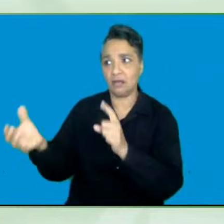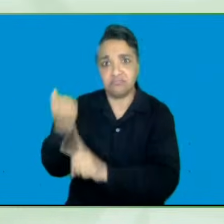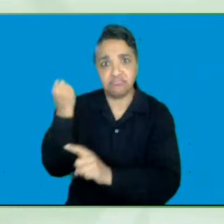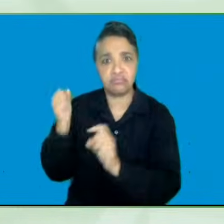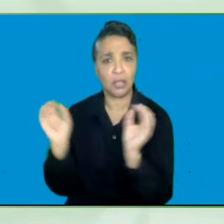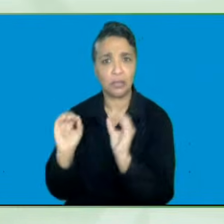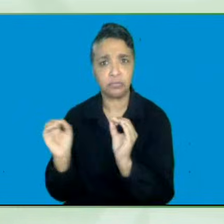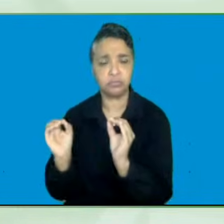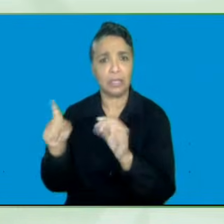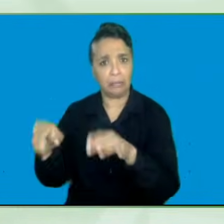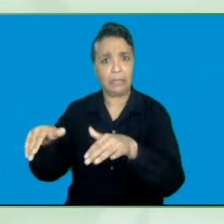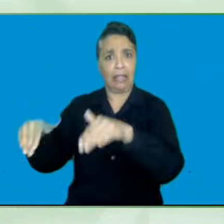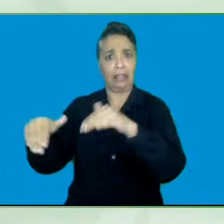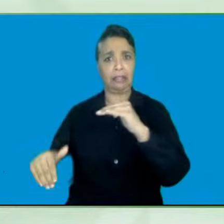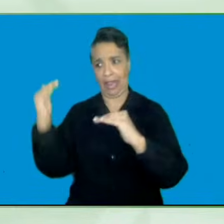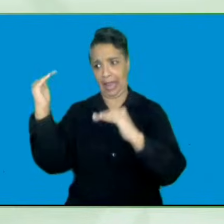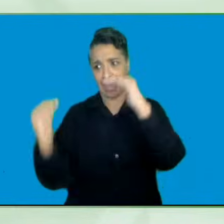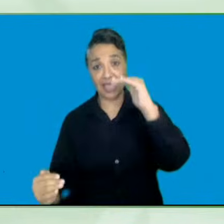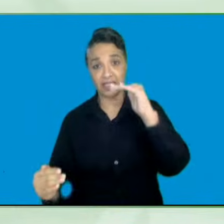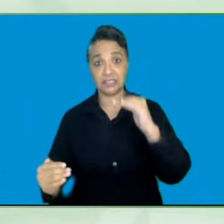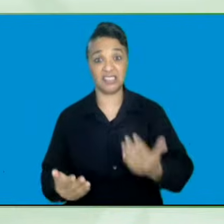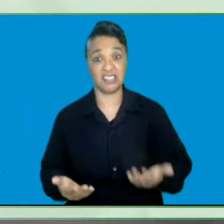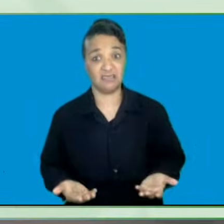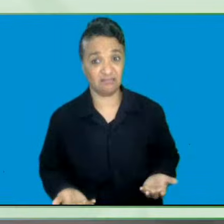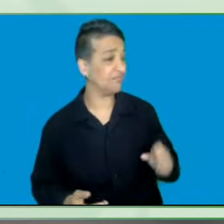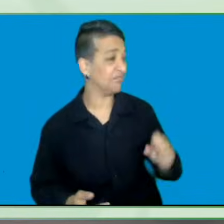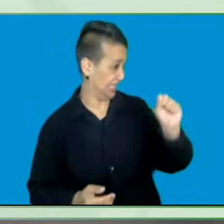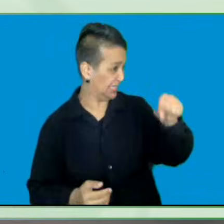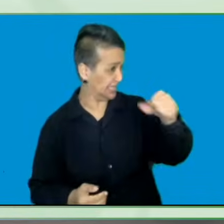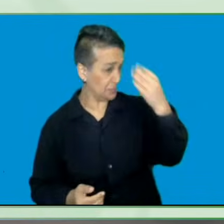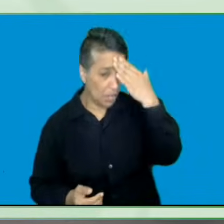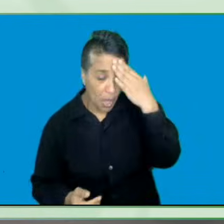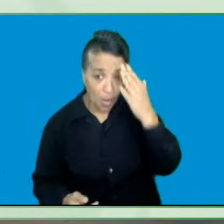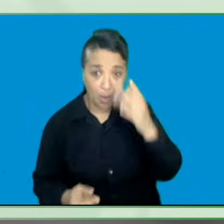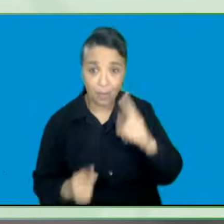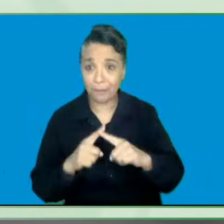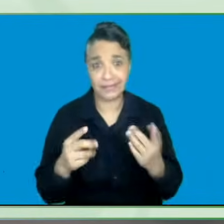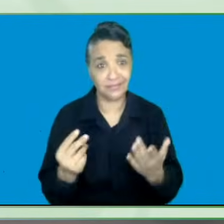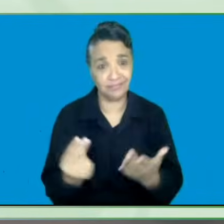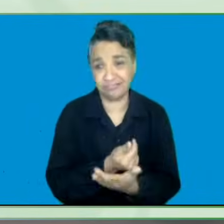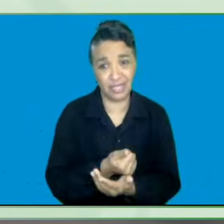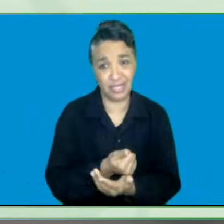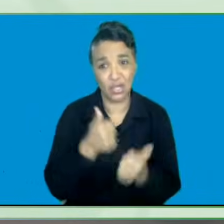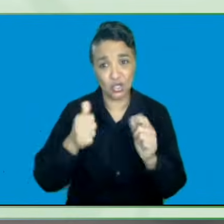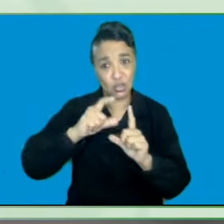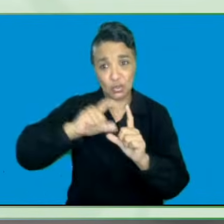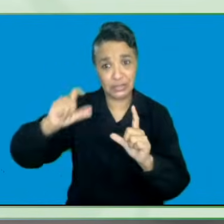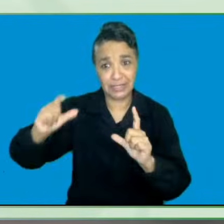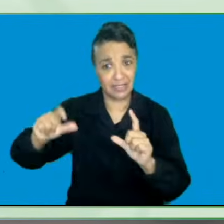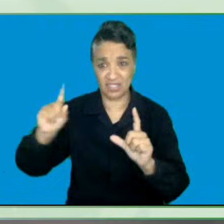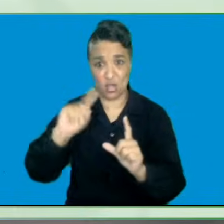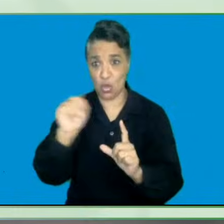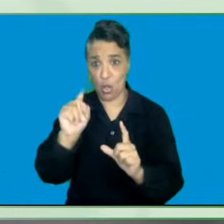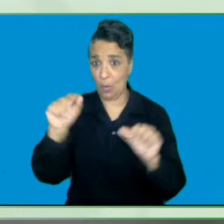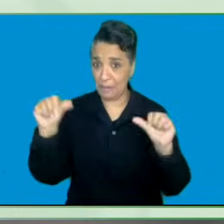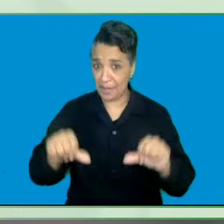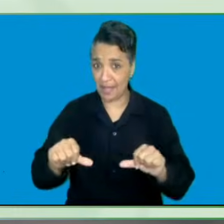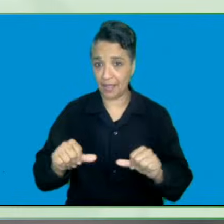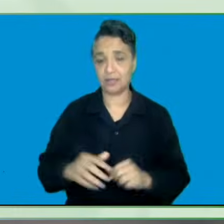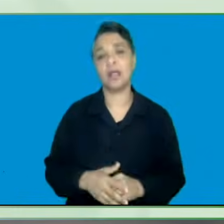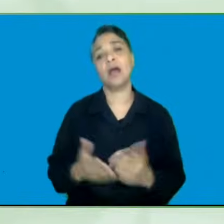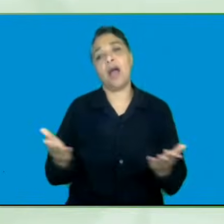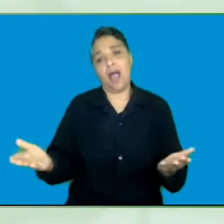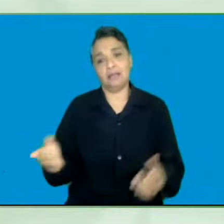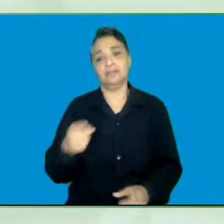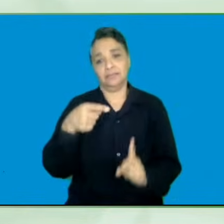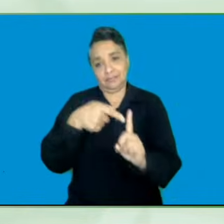ADHD? Unfortunately, yes, but it's not a good statistic, right? Well, I'm talking to a very